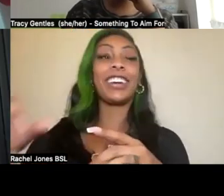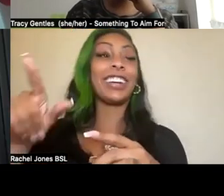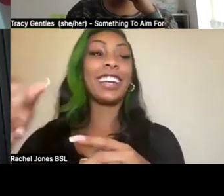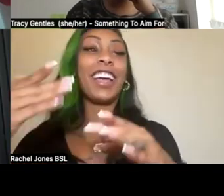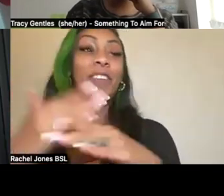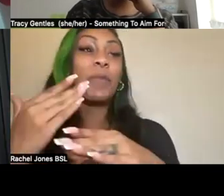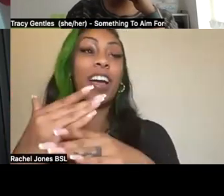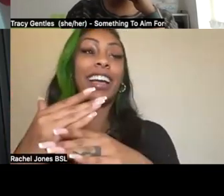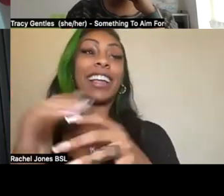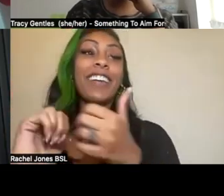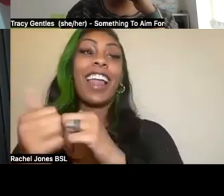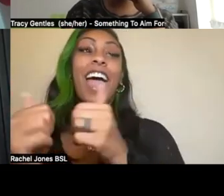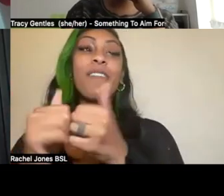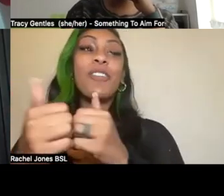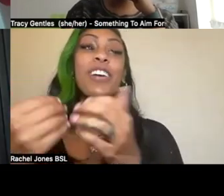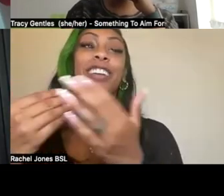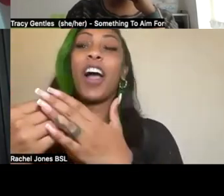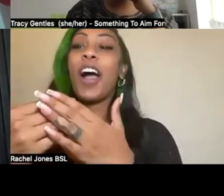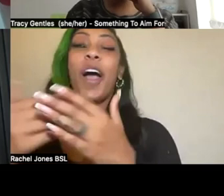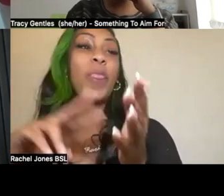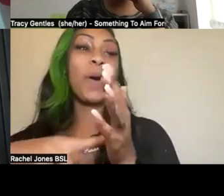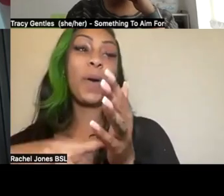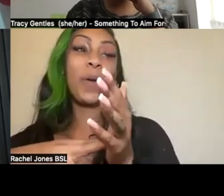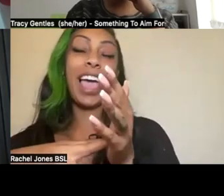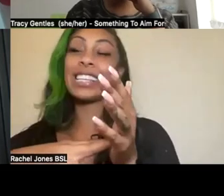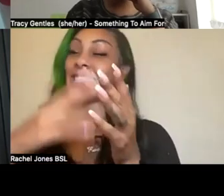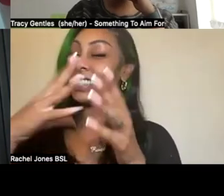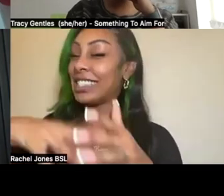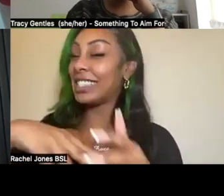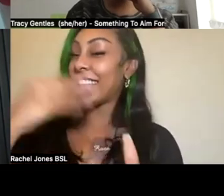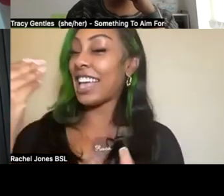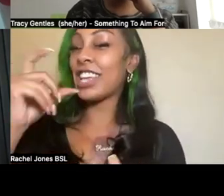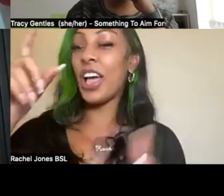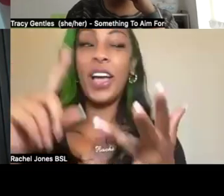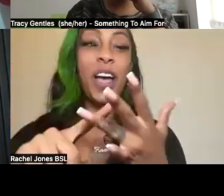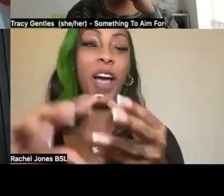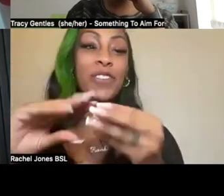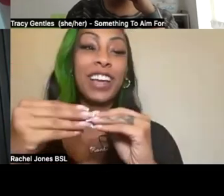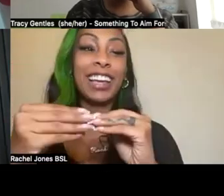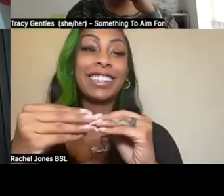work collaboratively with organisations, this real sense of co-creation and working together.